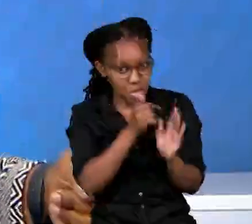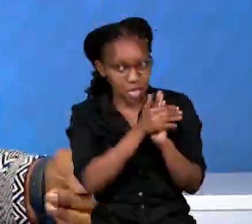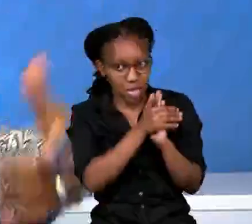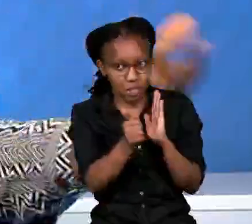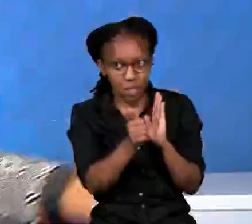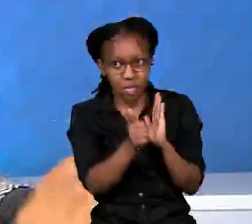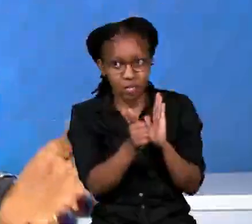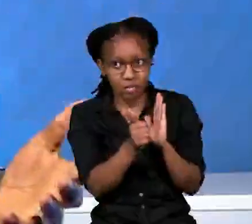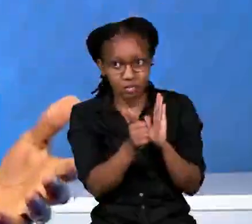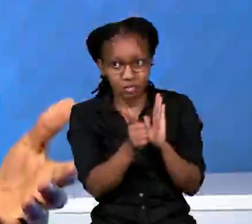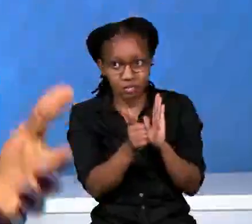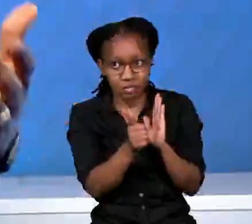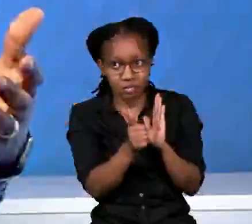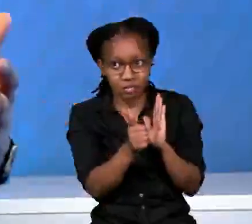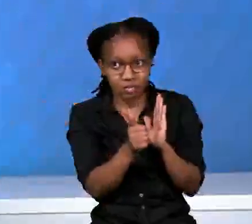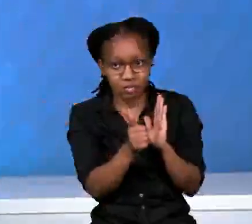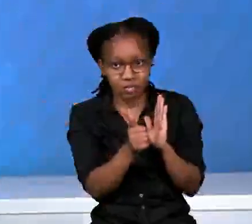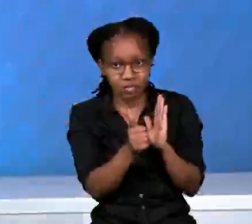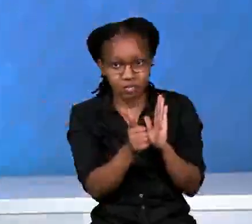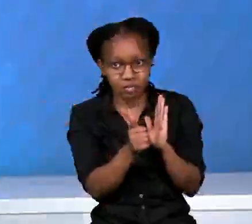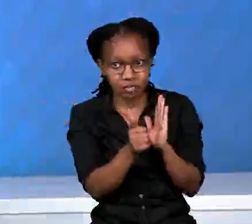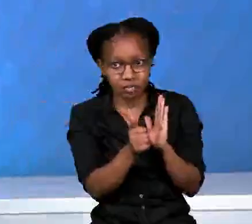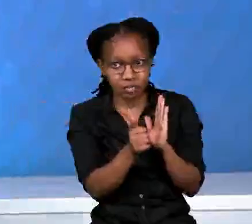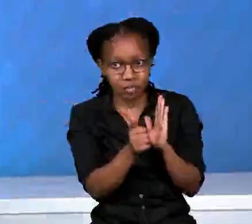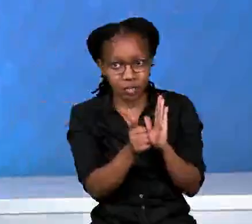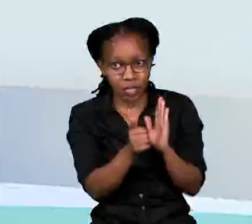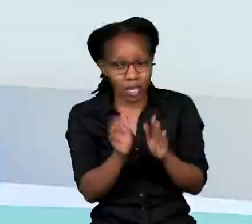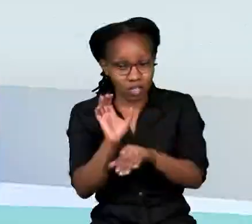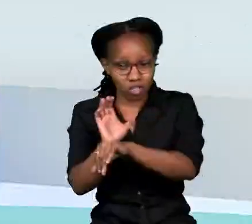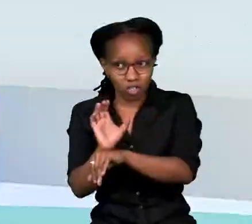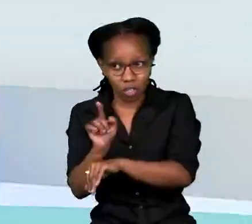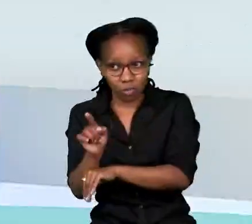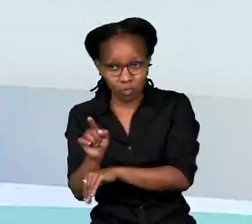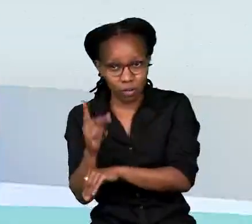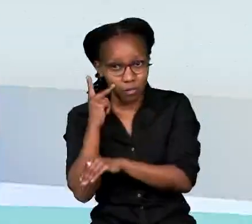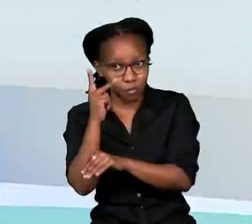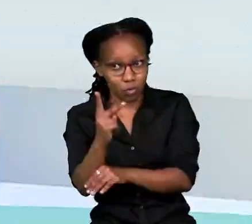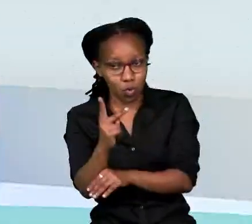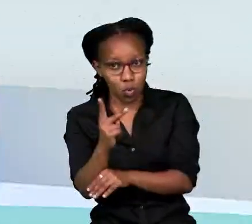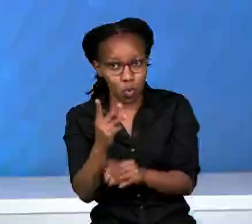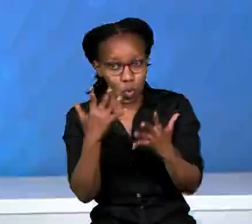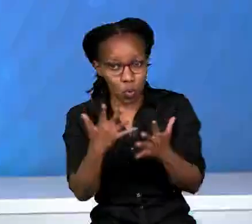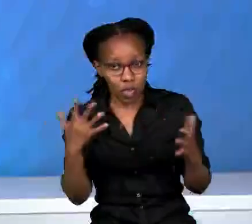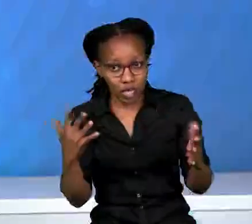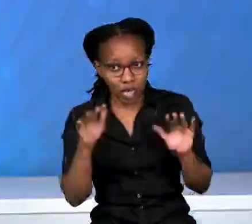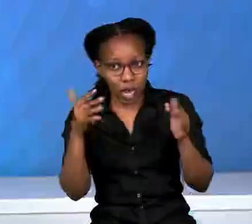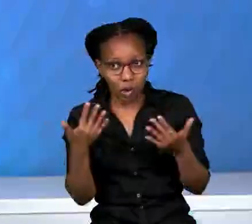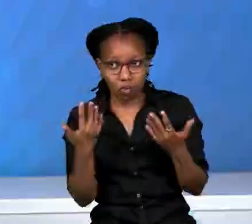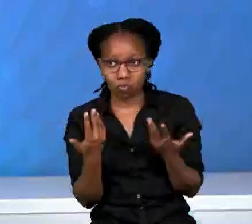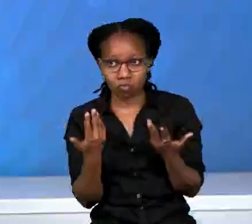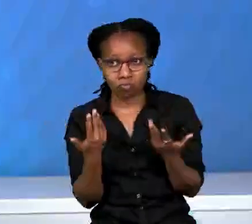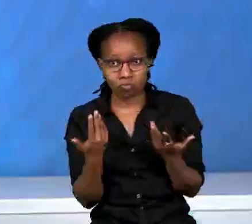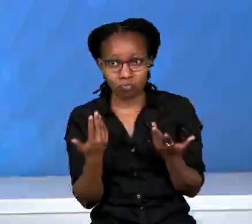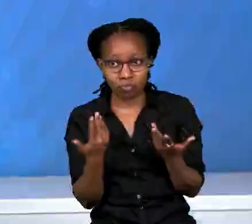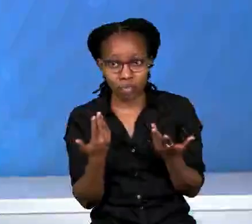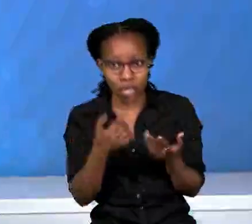I'm liking that these two gentlemen are here, they'll tell you, the way the church looks at things, they look at the popular evil of what